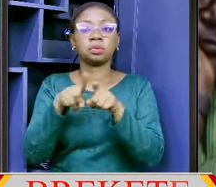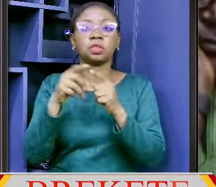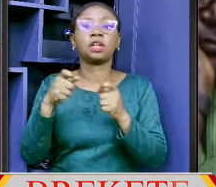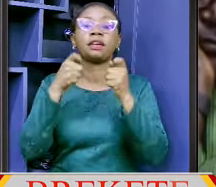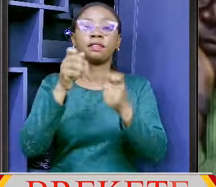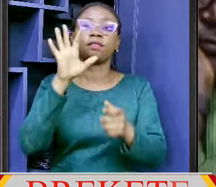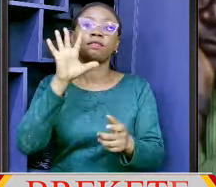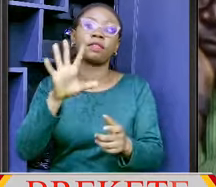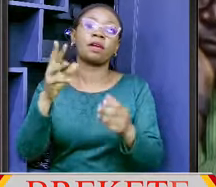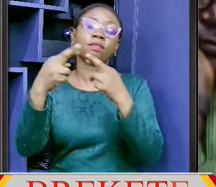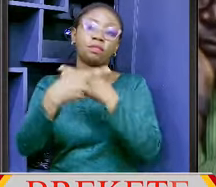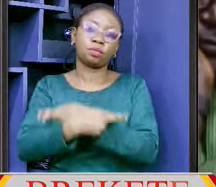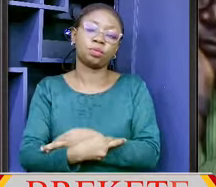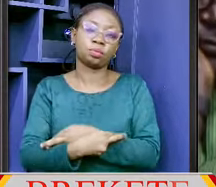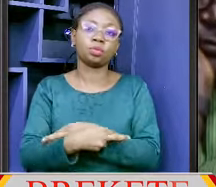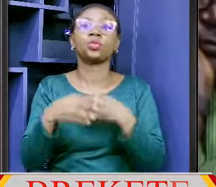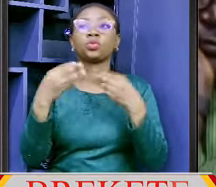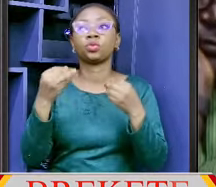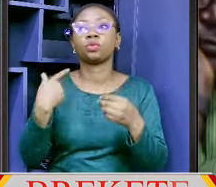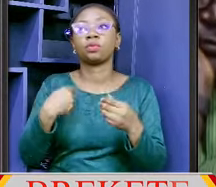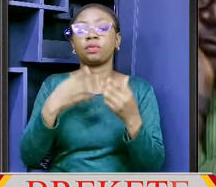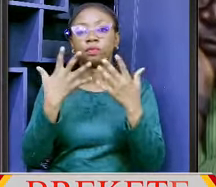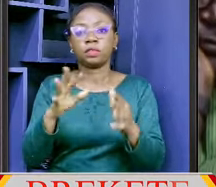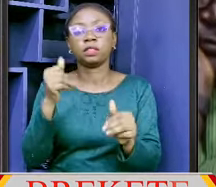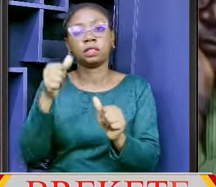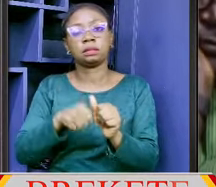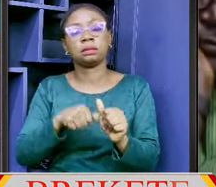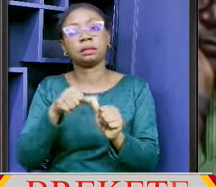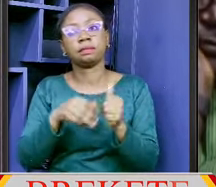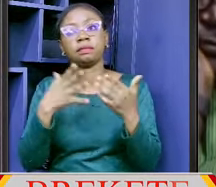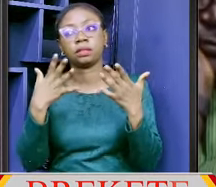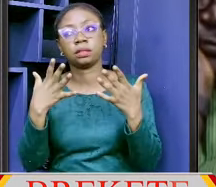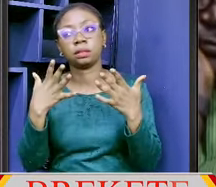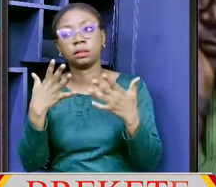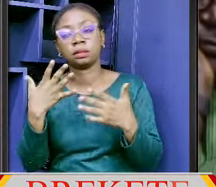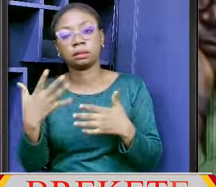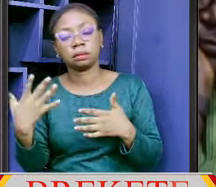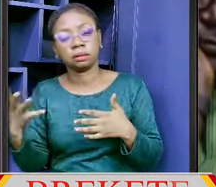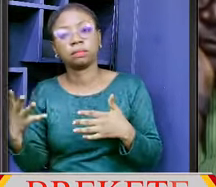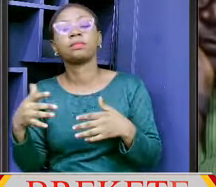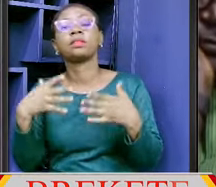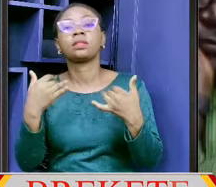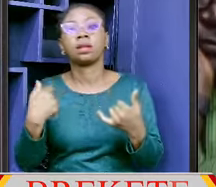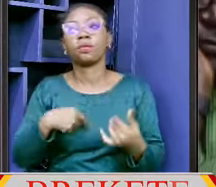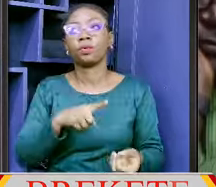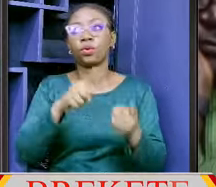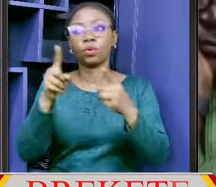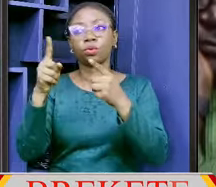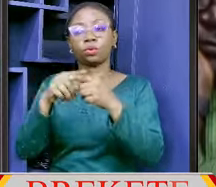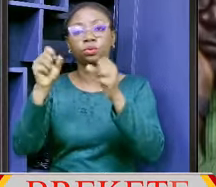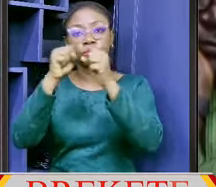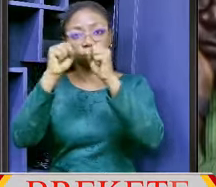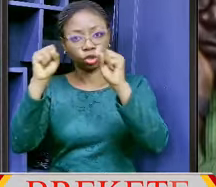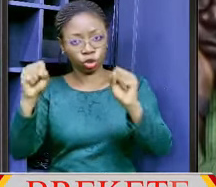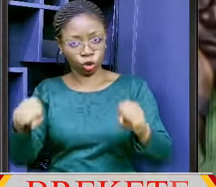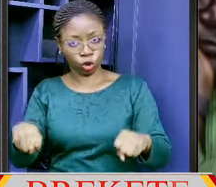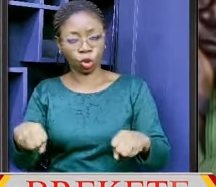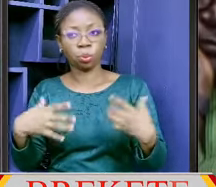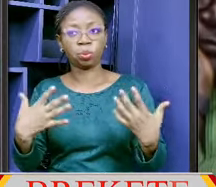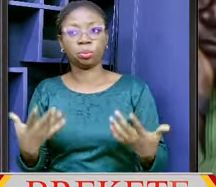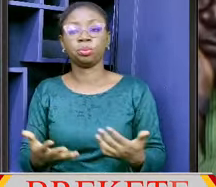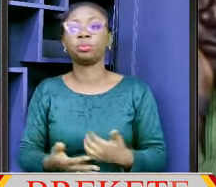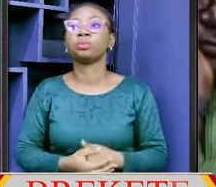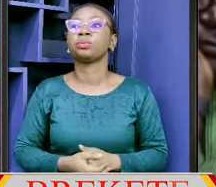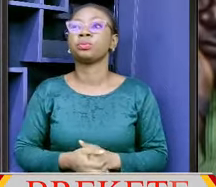5 rooms. So we ended everything in that sharing. Okay, now we go to shop. There was shop,